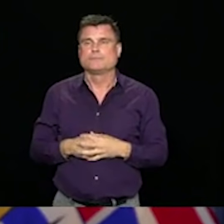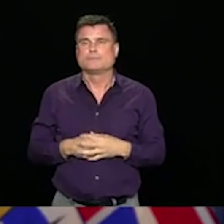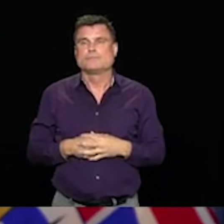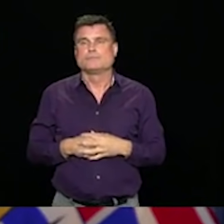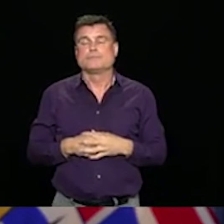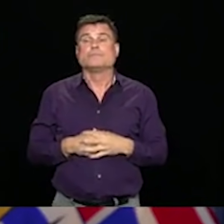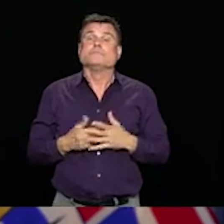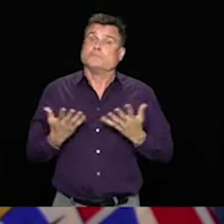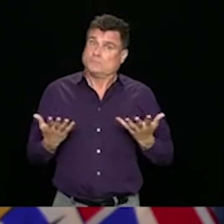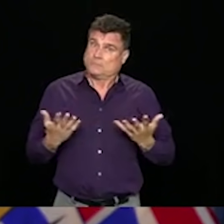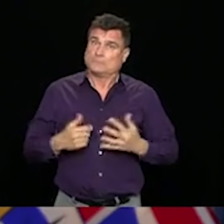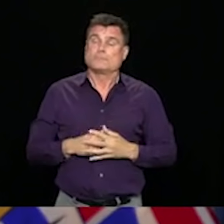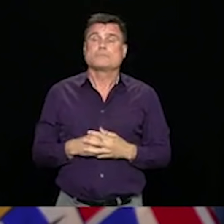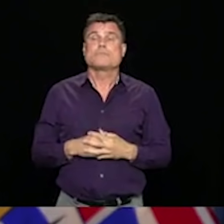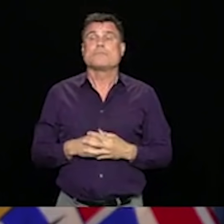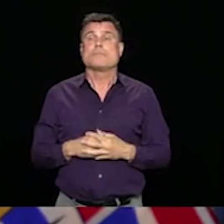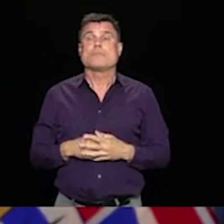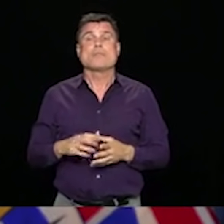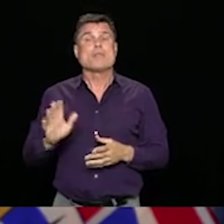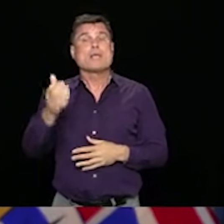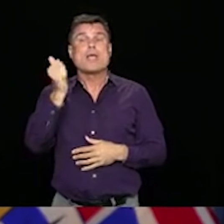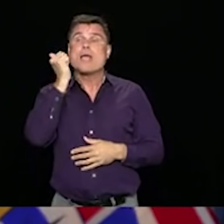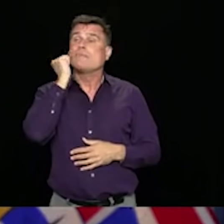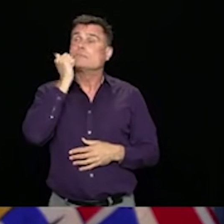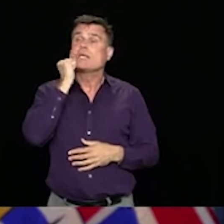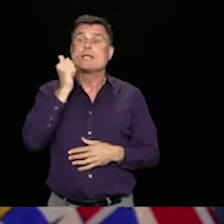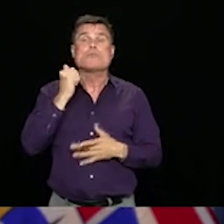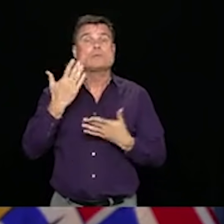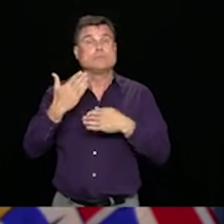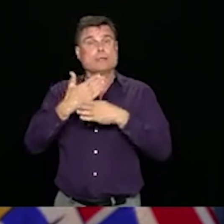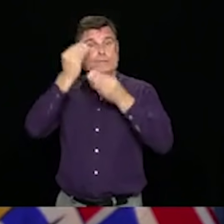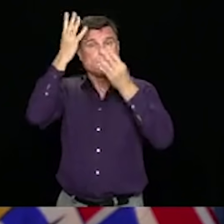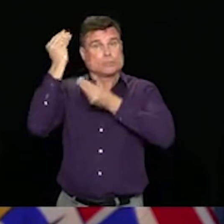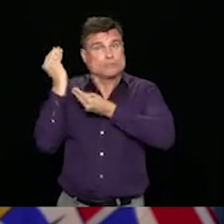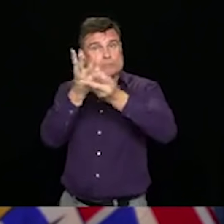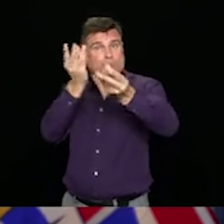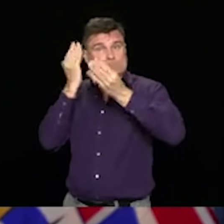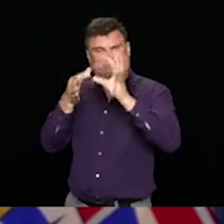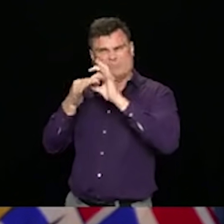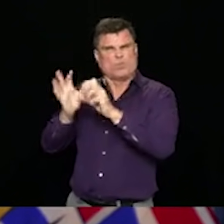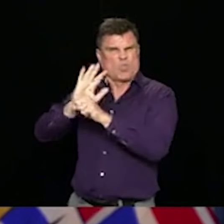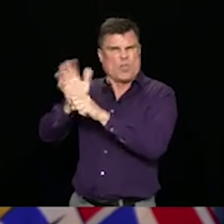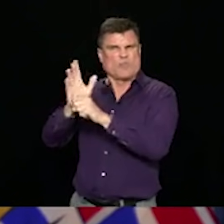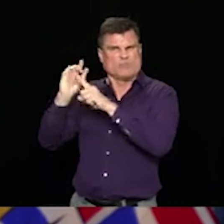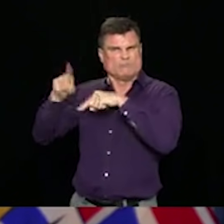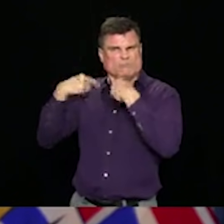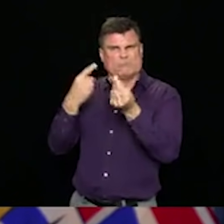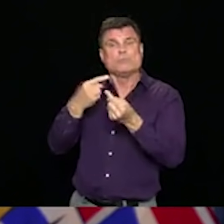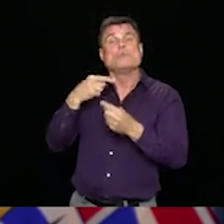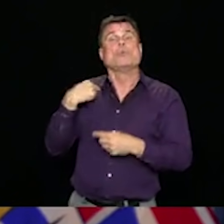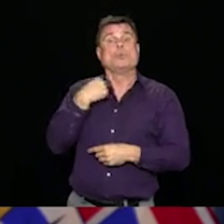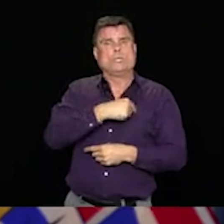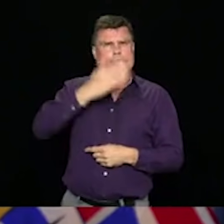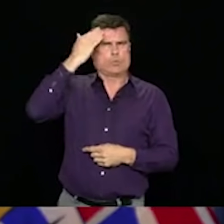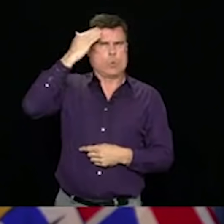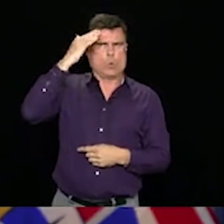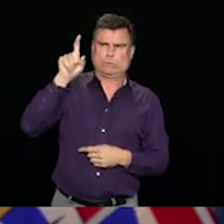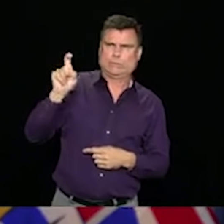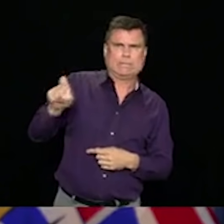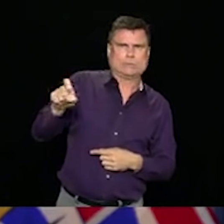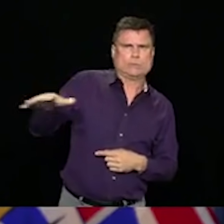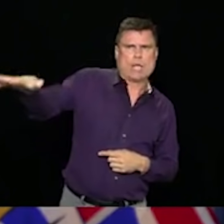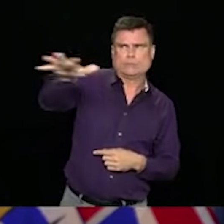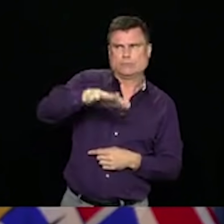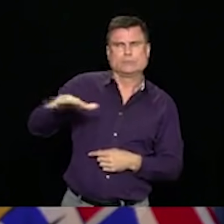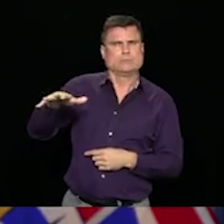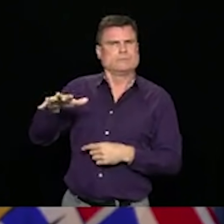most days sharing the information that we have around COVID-19, we also are mindful of this other public health crisis that